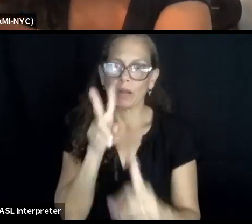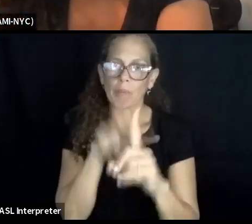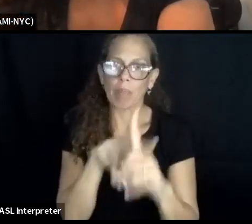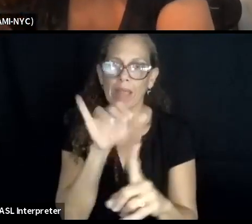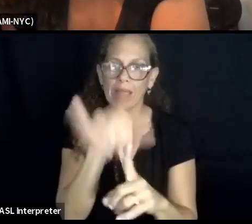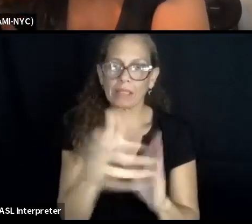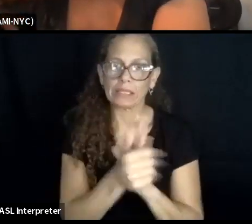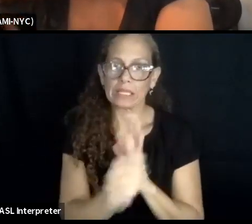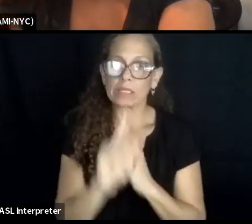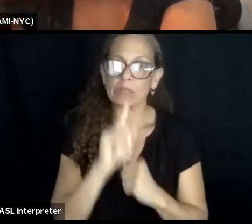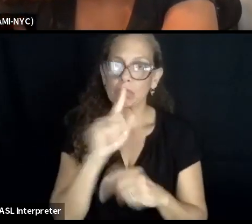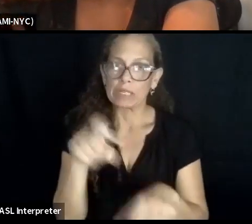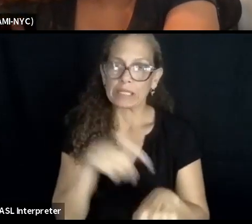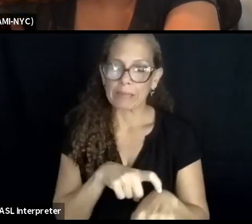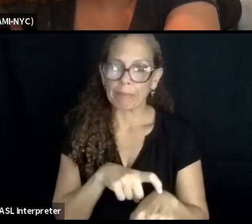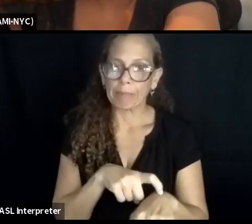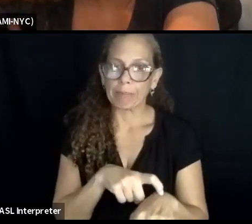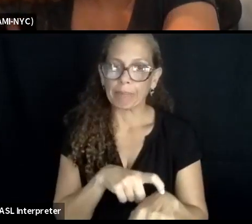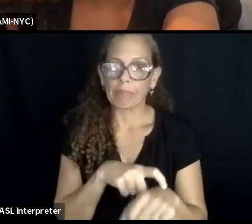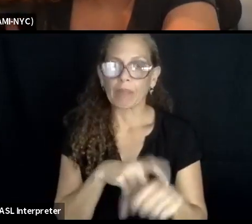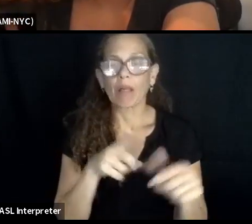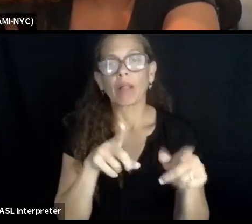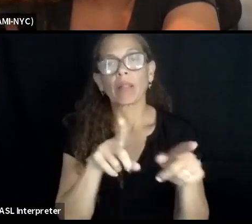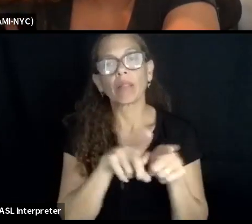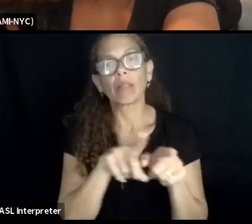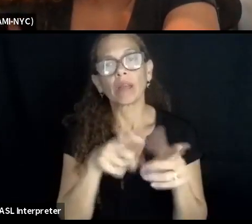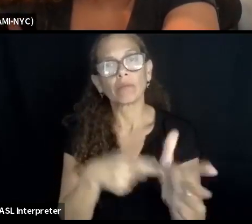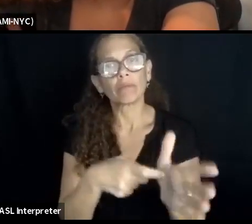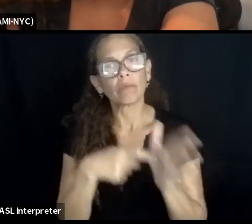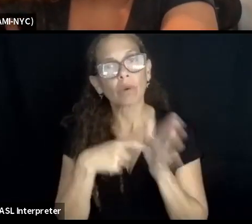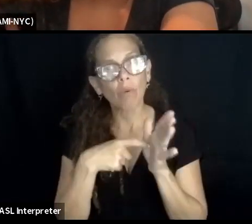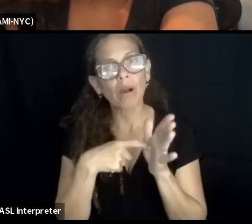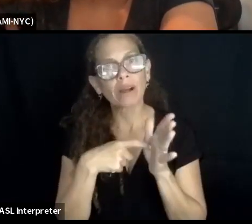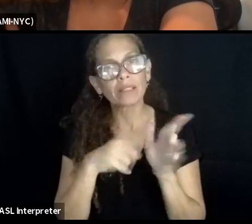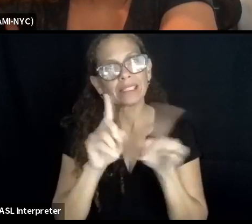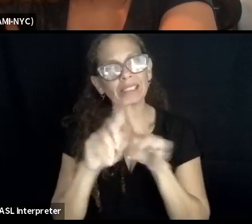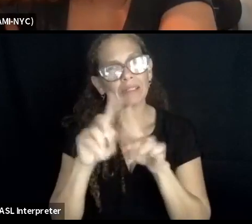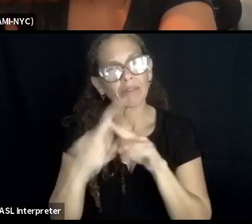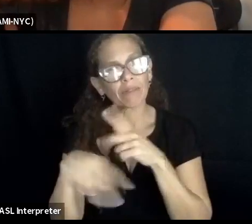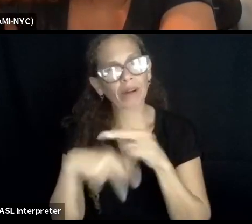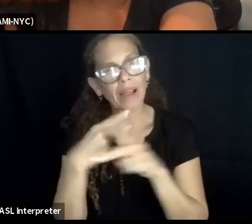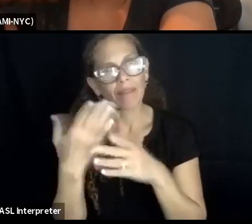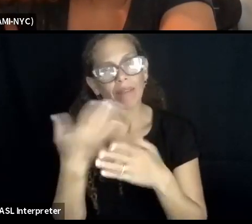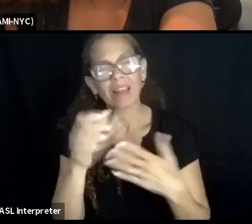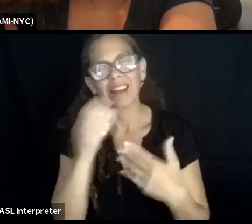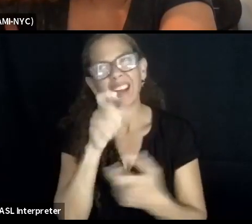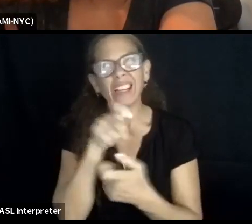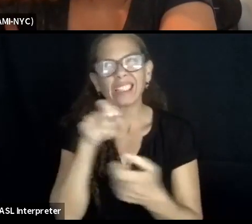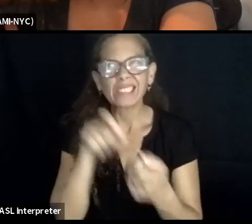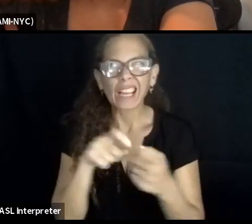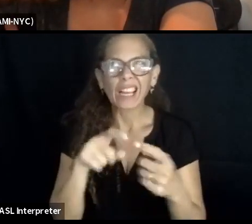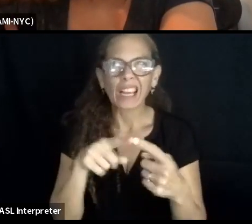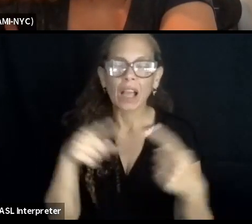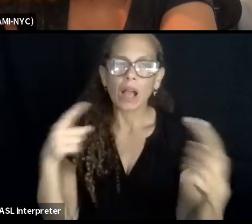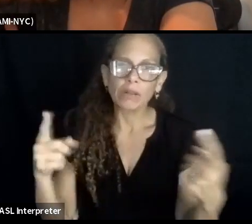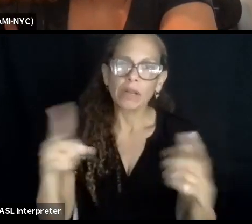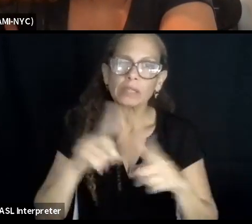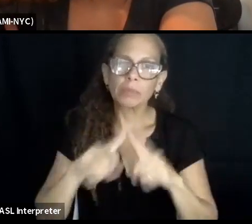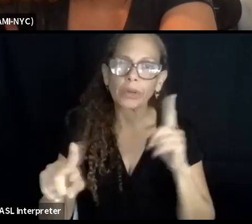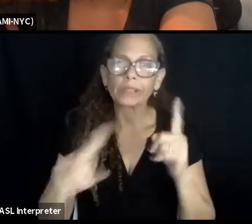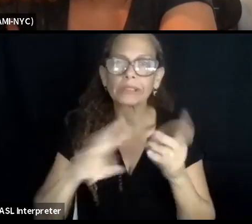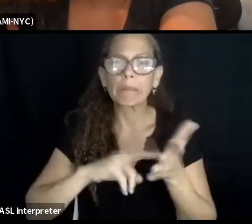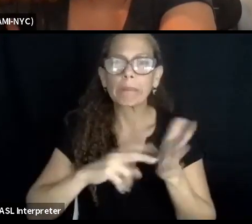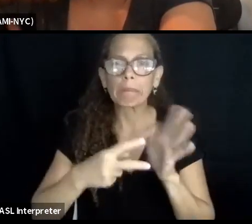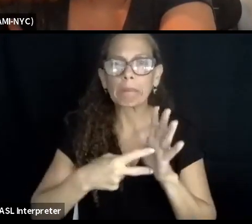time. And it also requires a number of different things, not exactly contracts, but like a meaningful